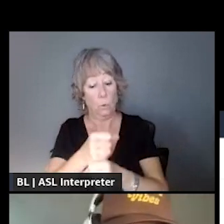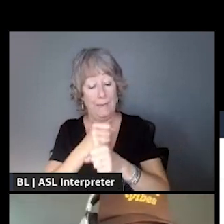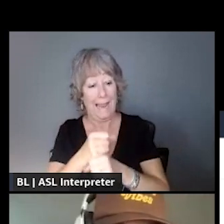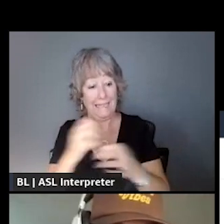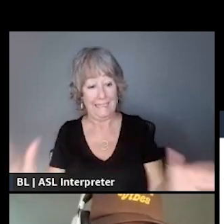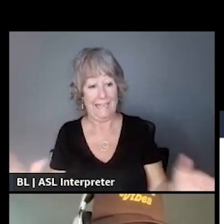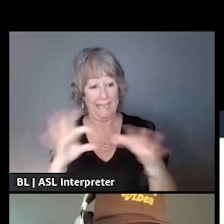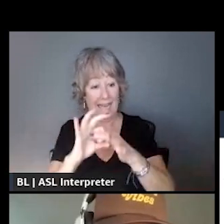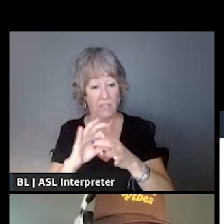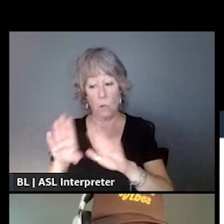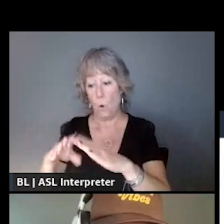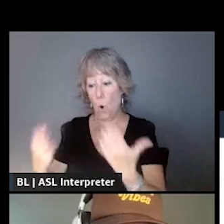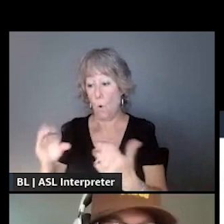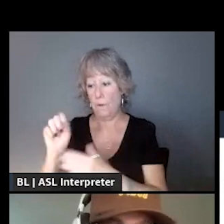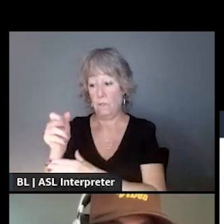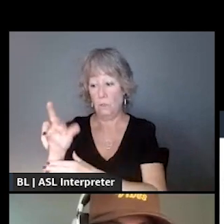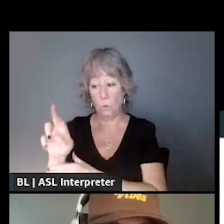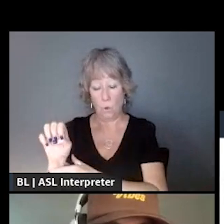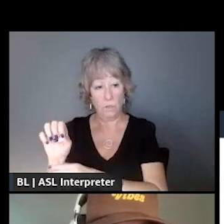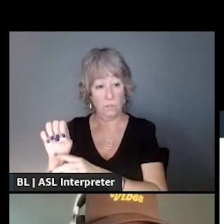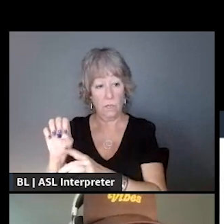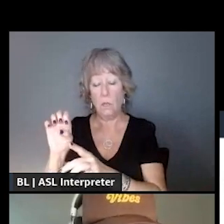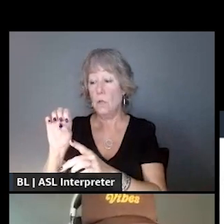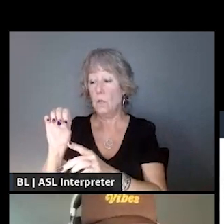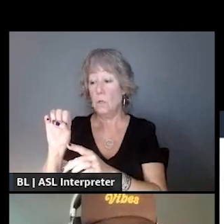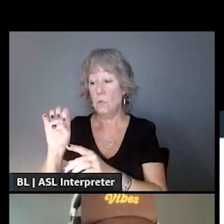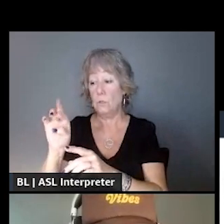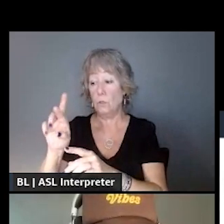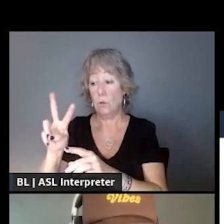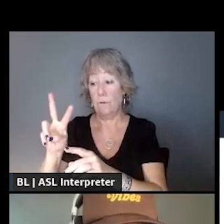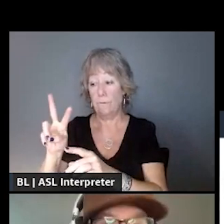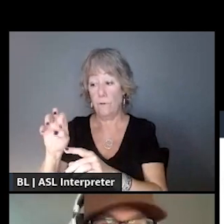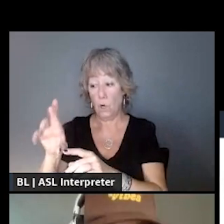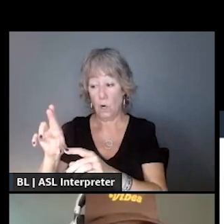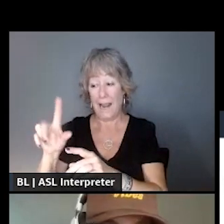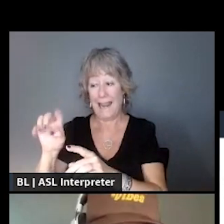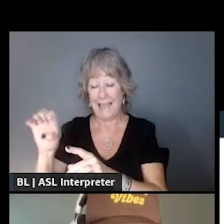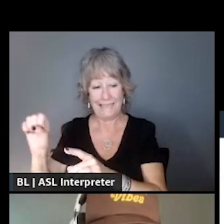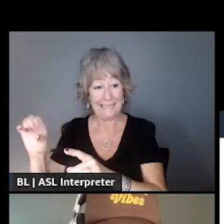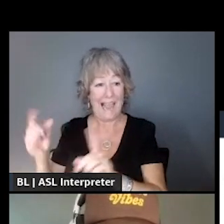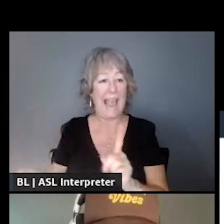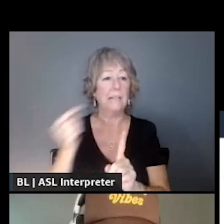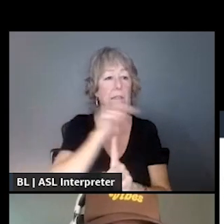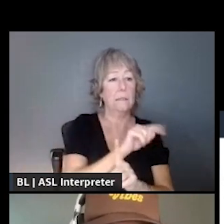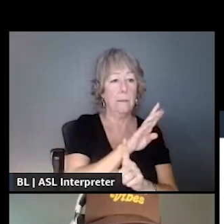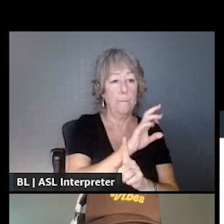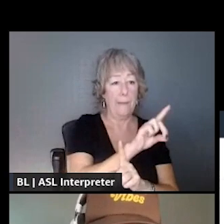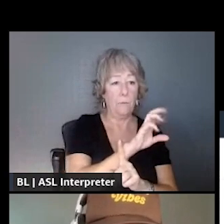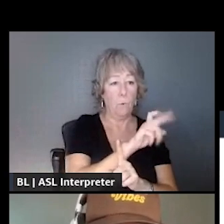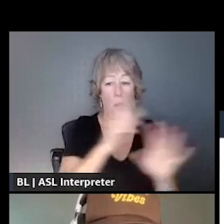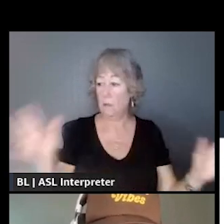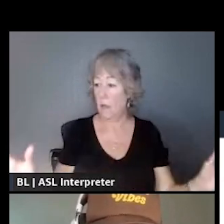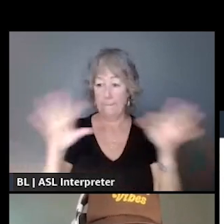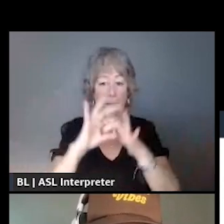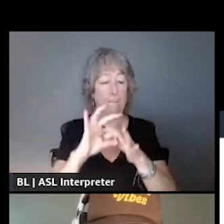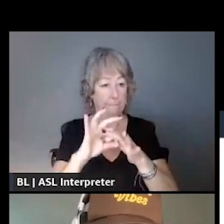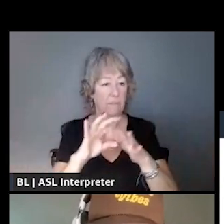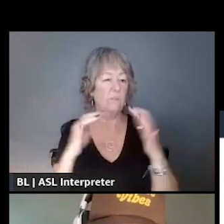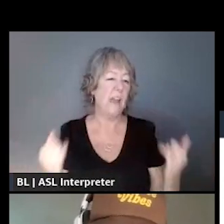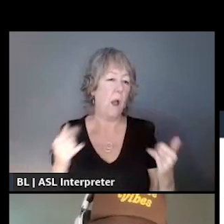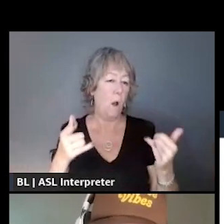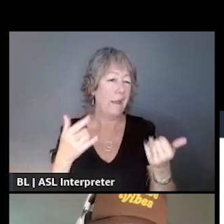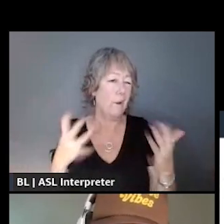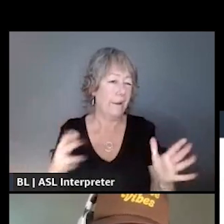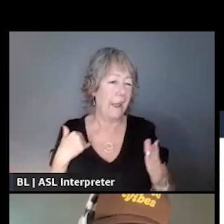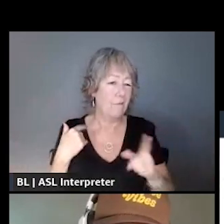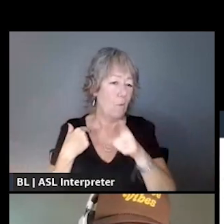and OpenSearch Serverless. I've already done this step because it does take a little bit of time. So I'm just going to go to the existing one that I've